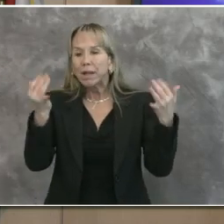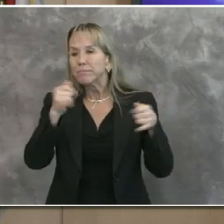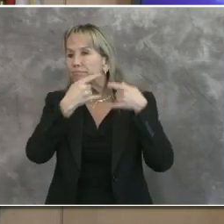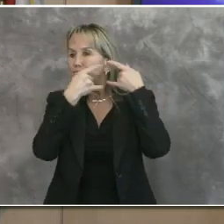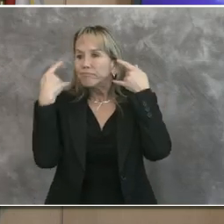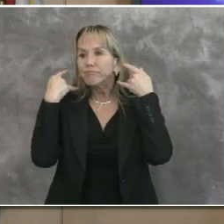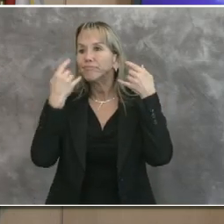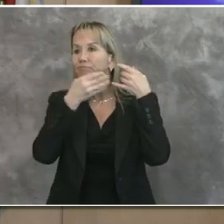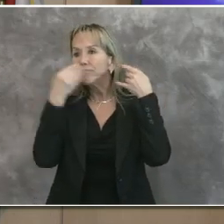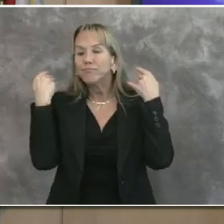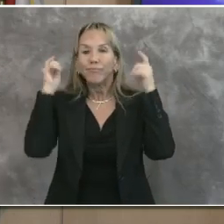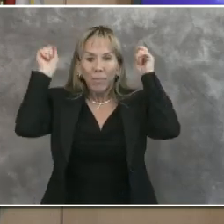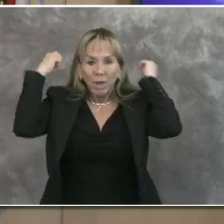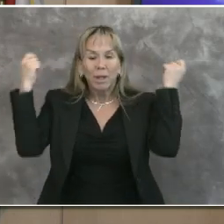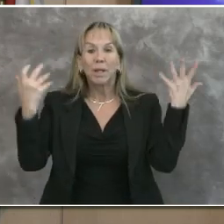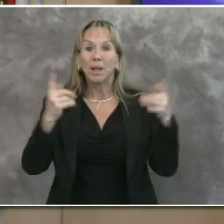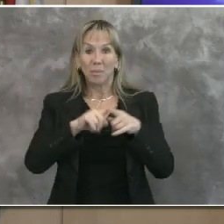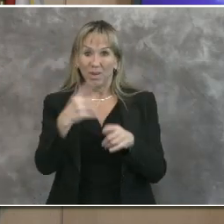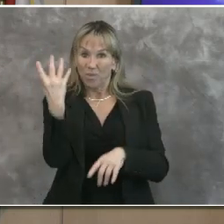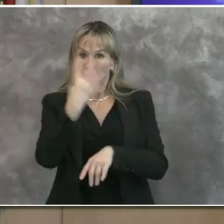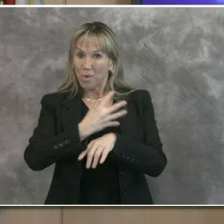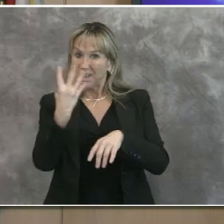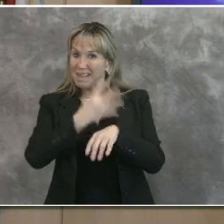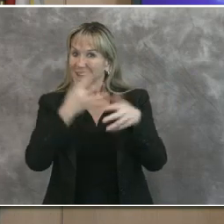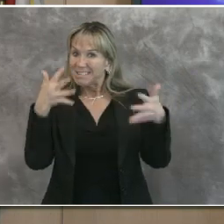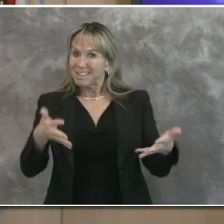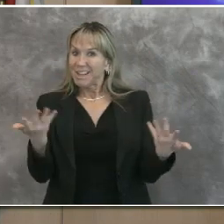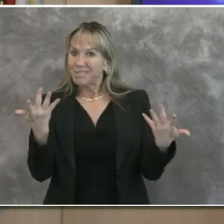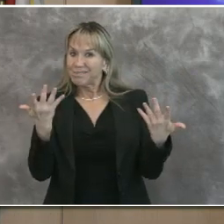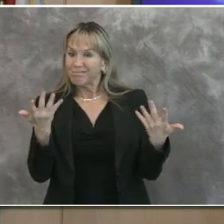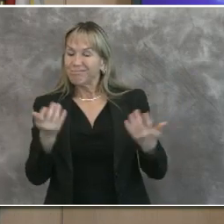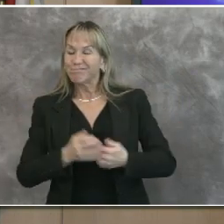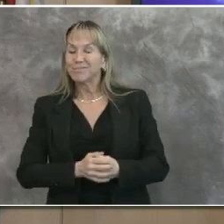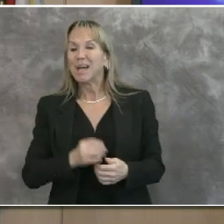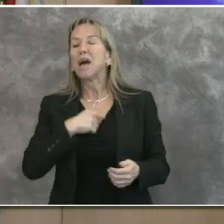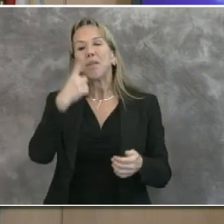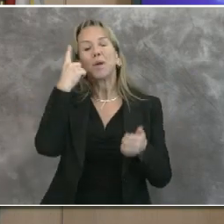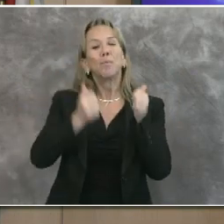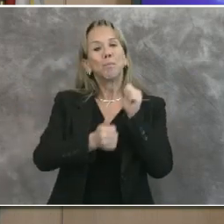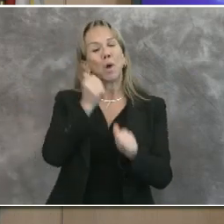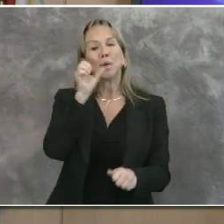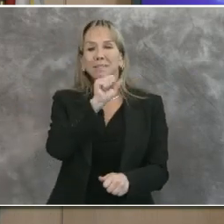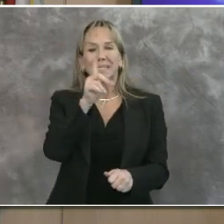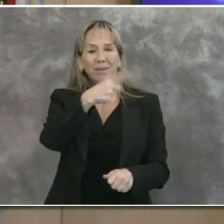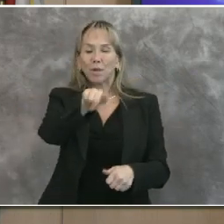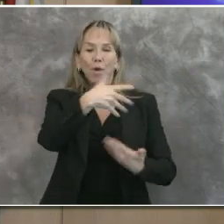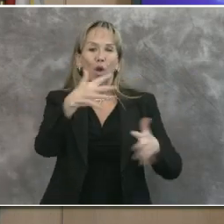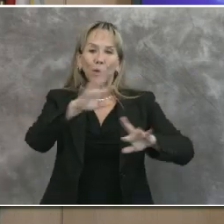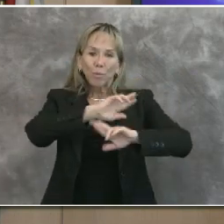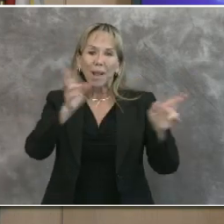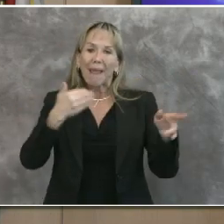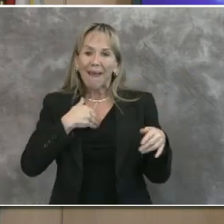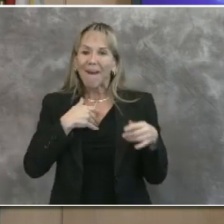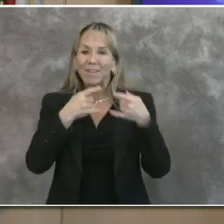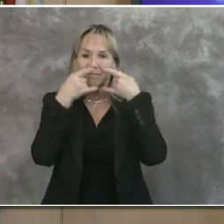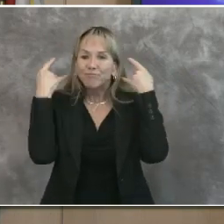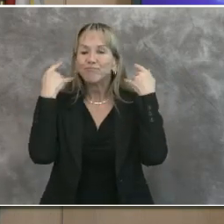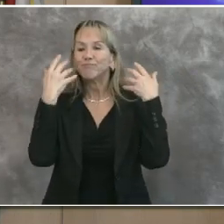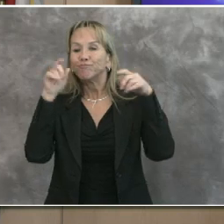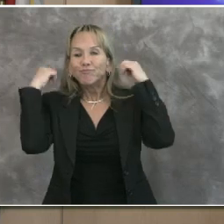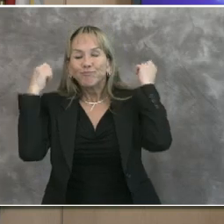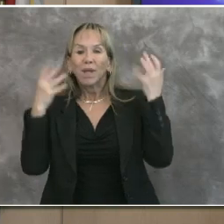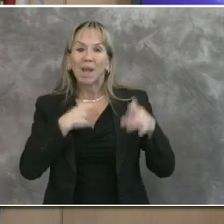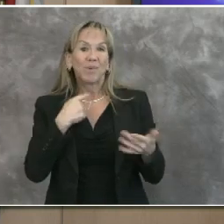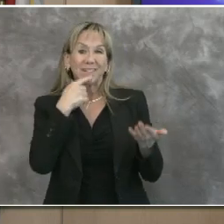covering, but that is only 4 days away, and I think that most San Diegans are complying with this already, and to those San Diegans, we say thank you.